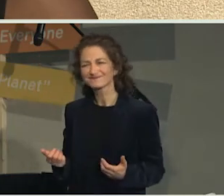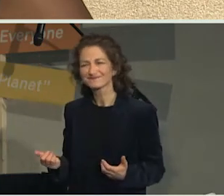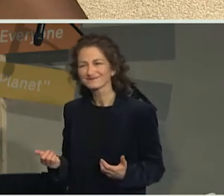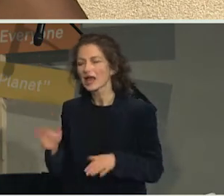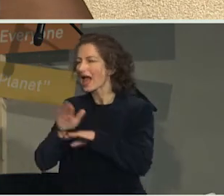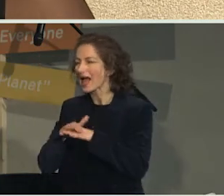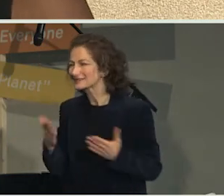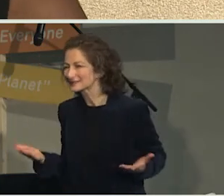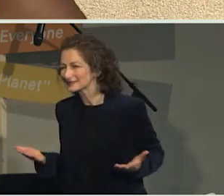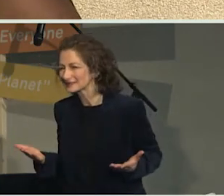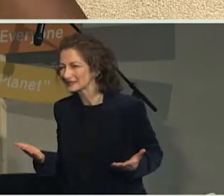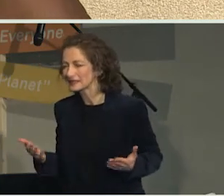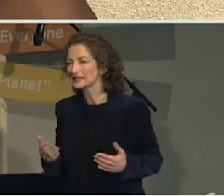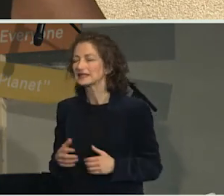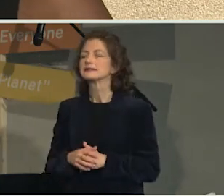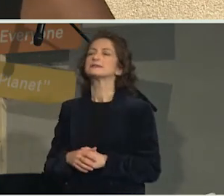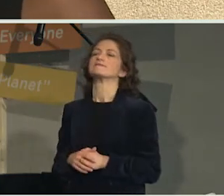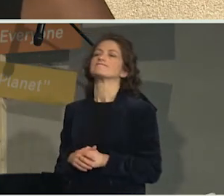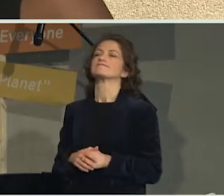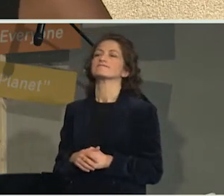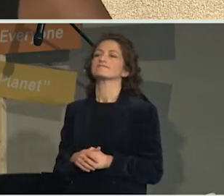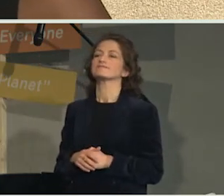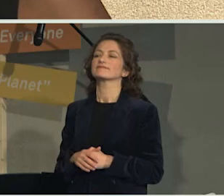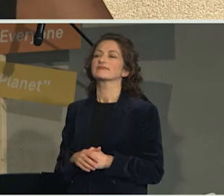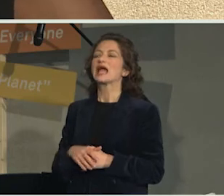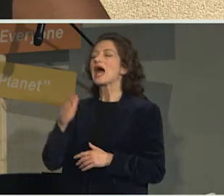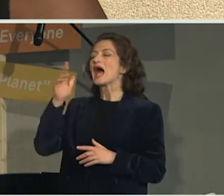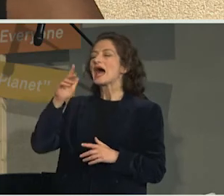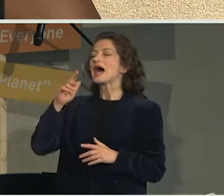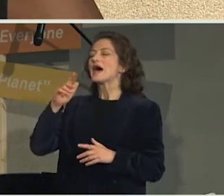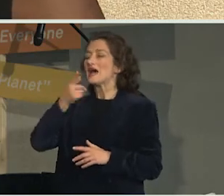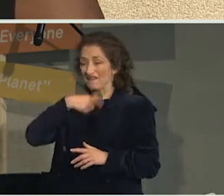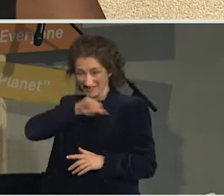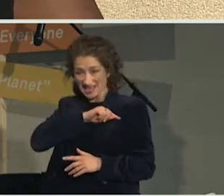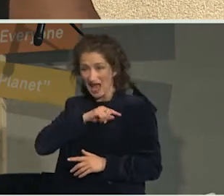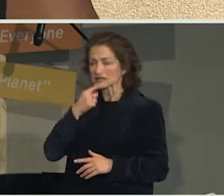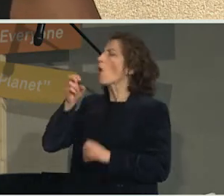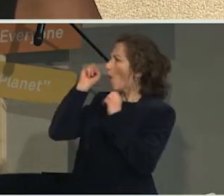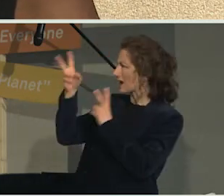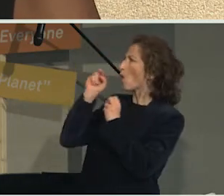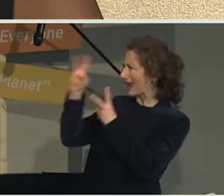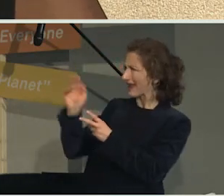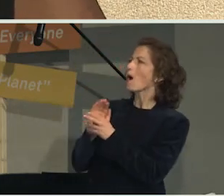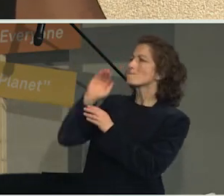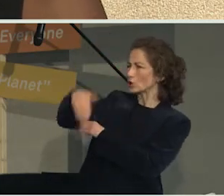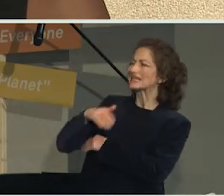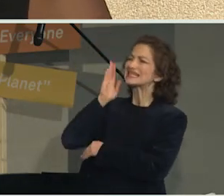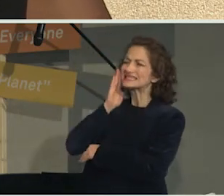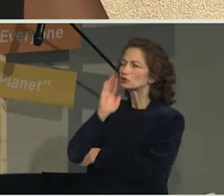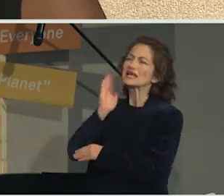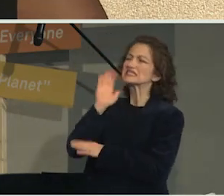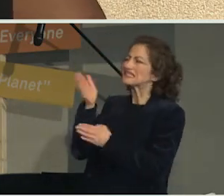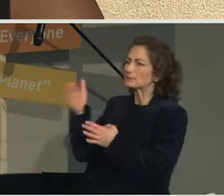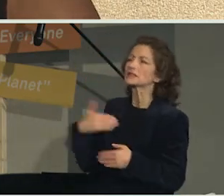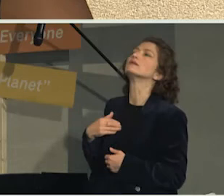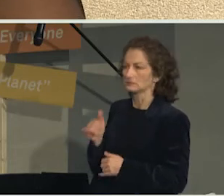of traction pretending that racism doesn't exist, that doing away with race erases the centuries of